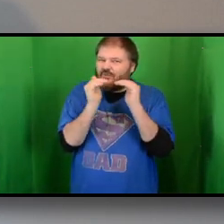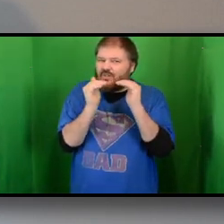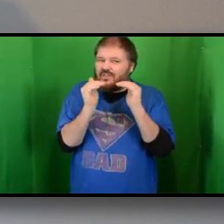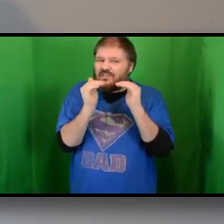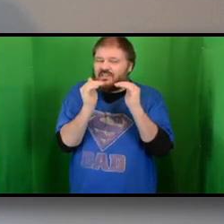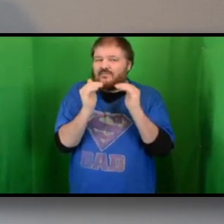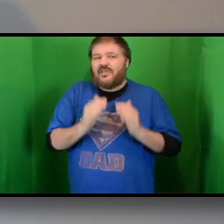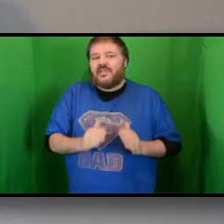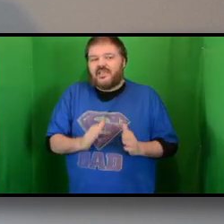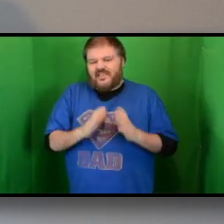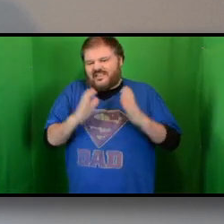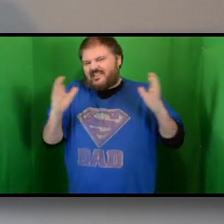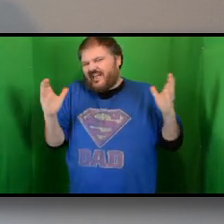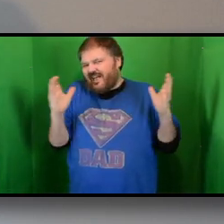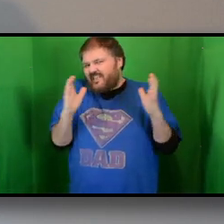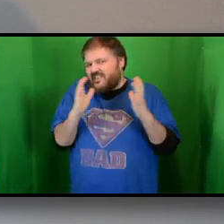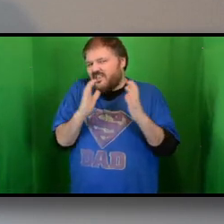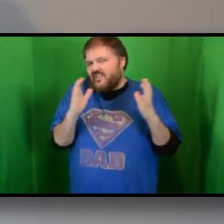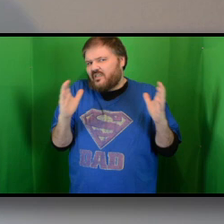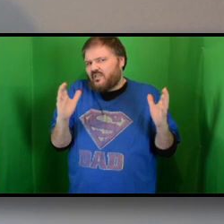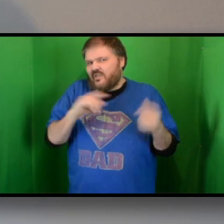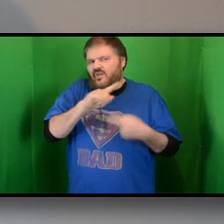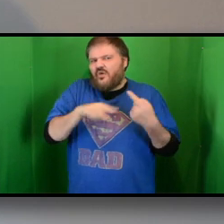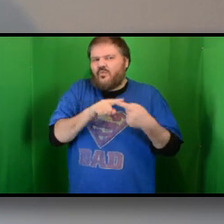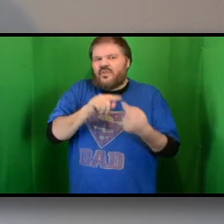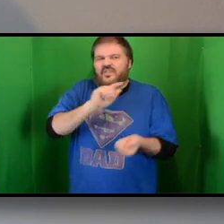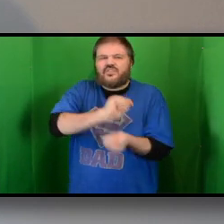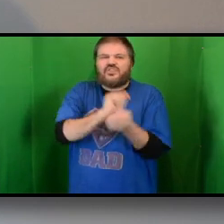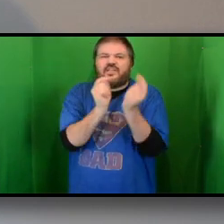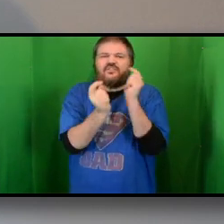as you will see in robot form later.